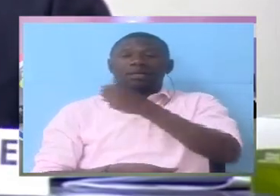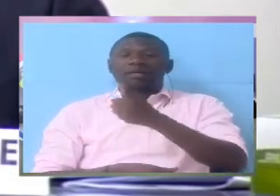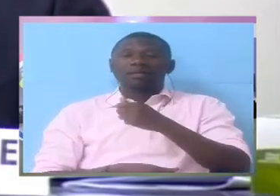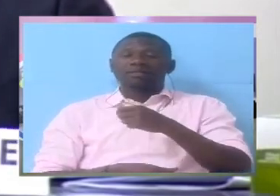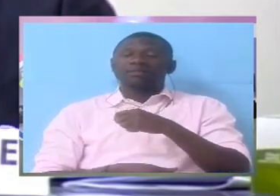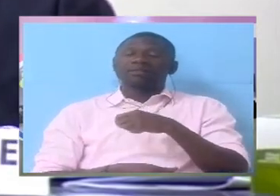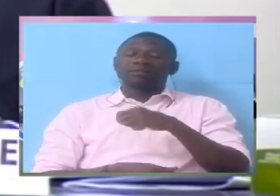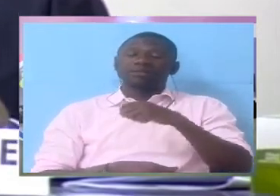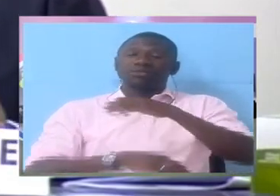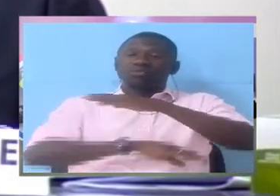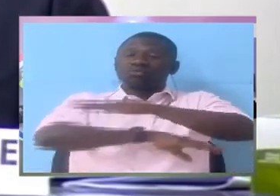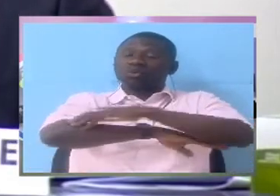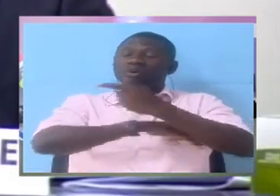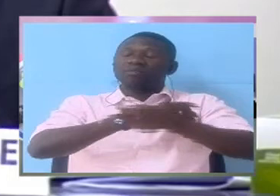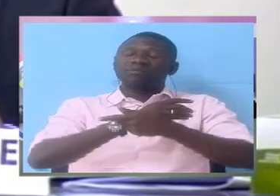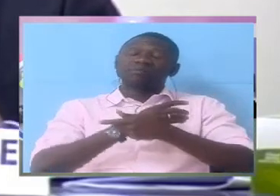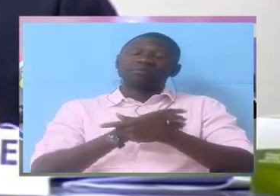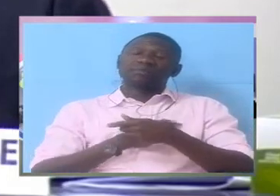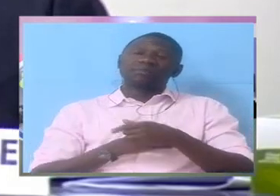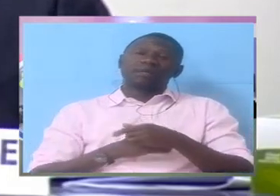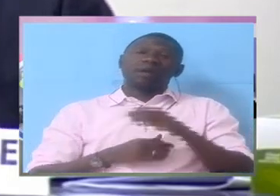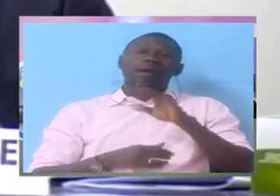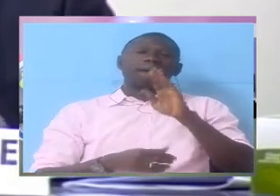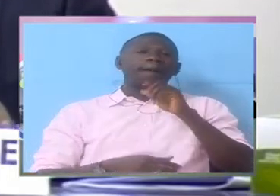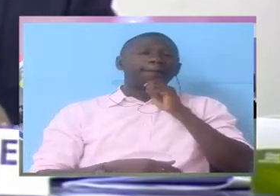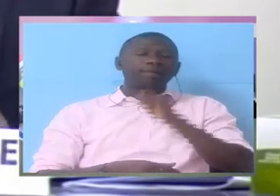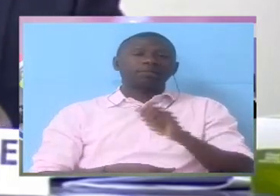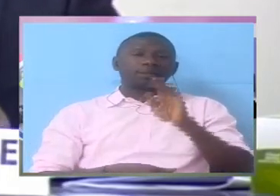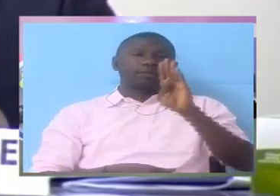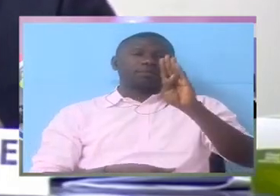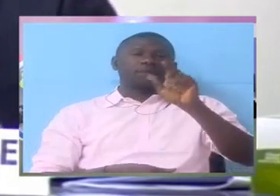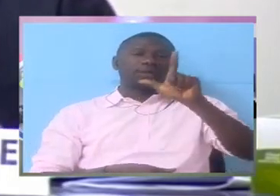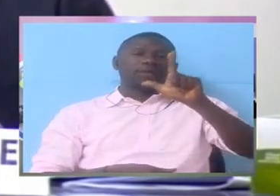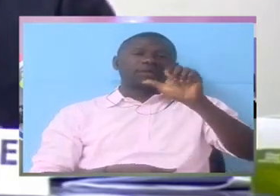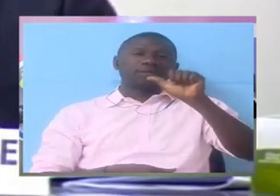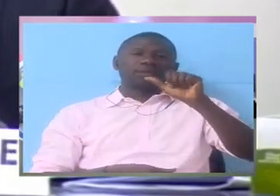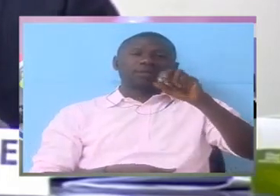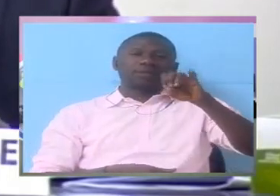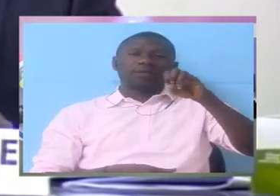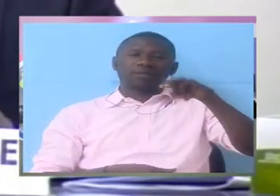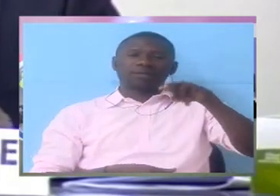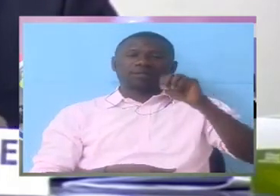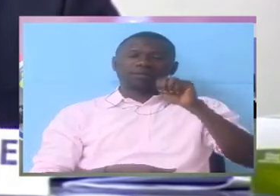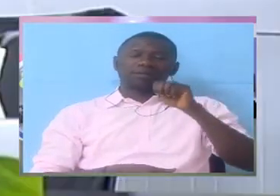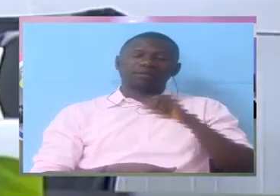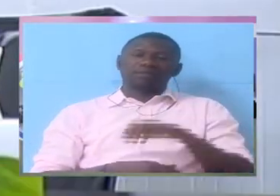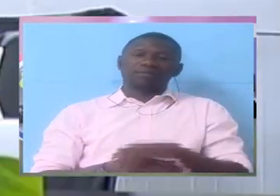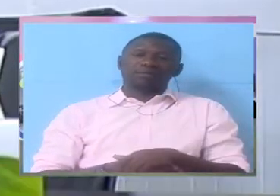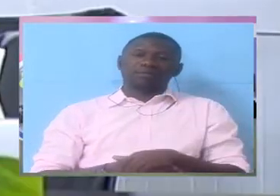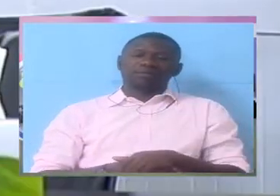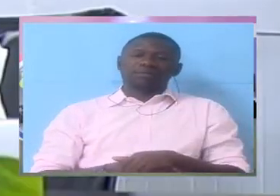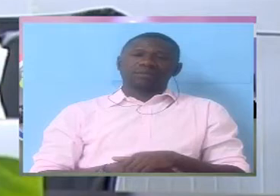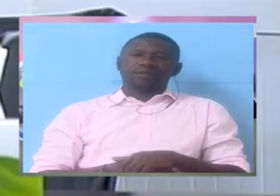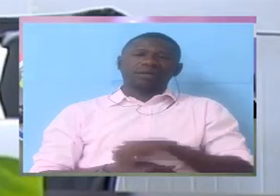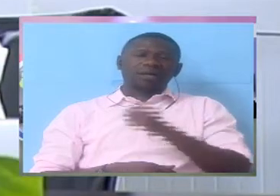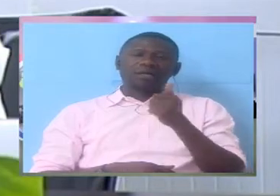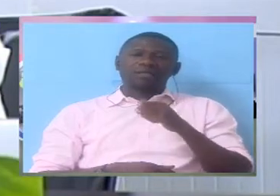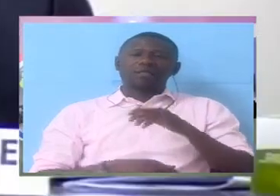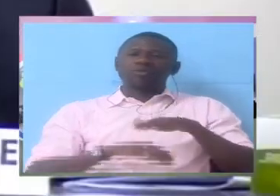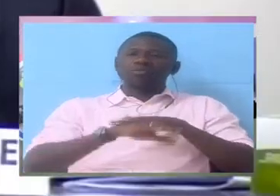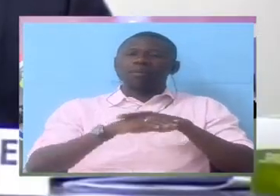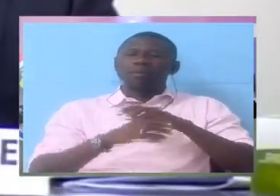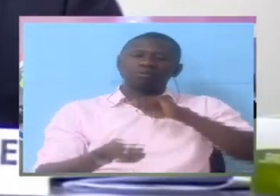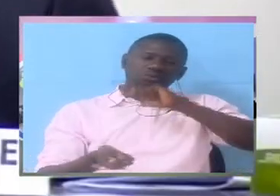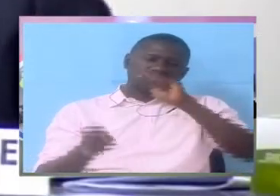the principal that replaced him from England, Mr. Hebel or something, Mr. Hedul. Hedul, you